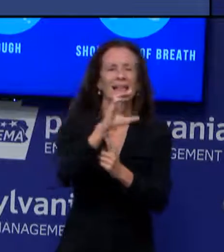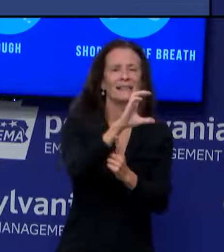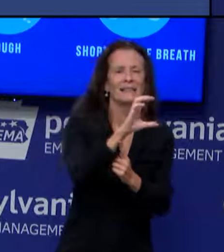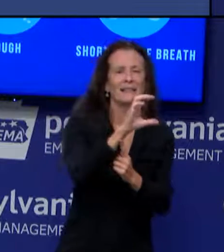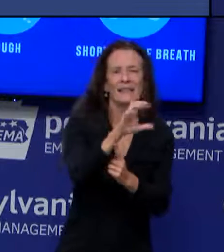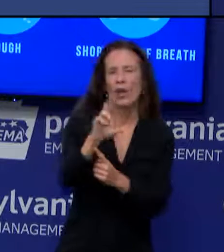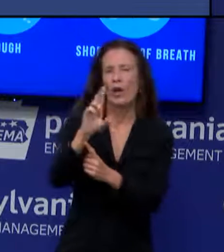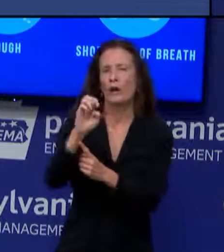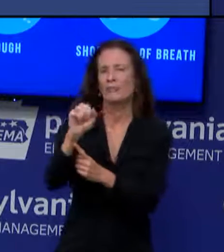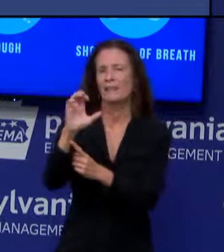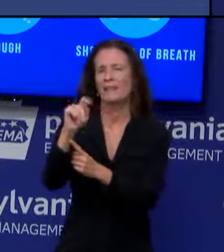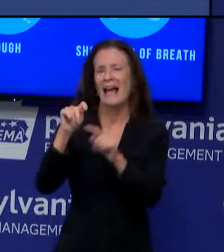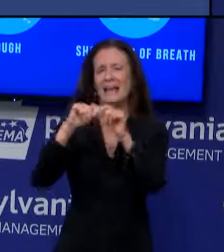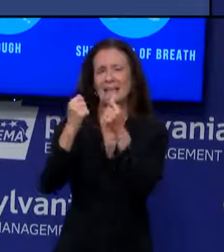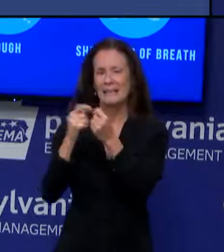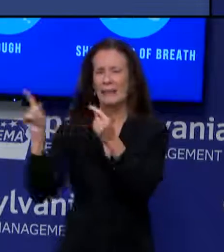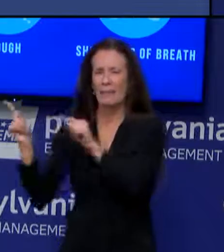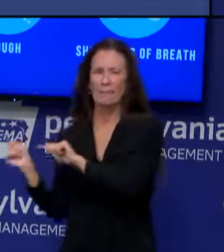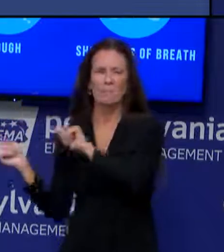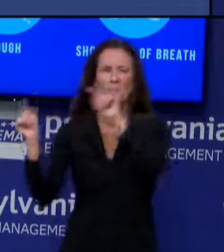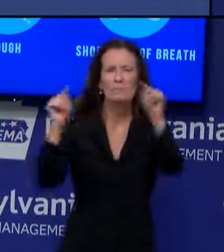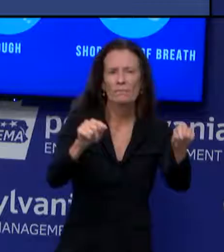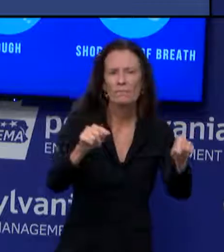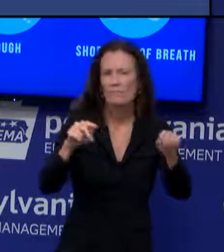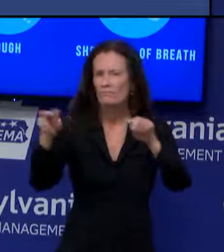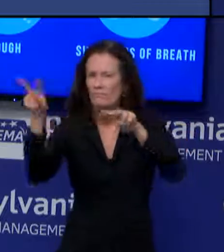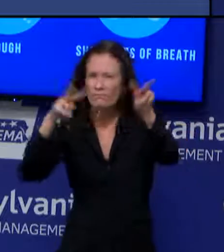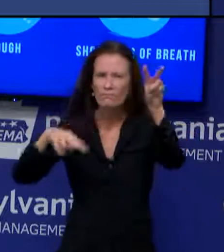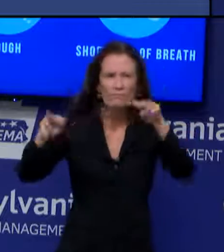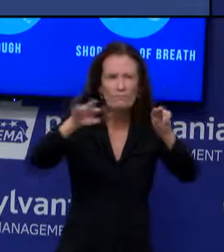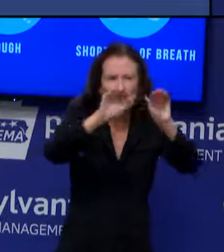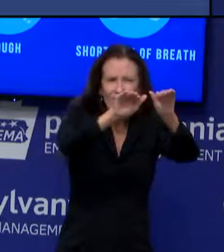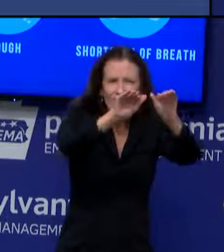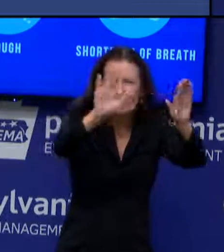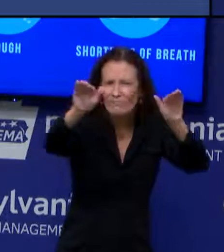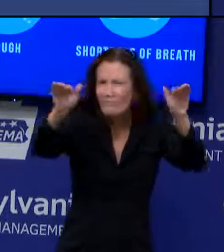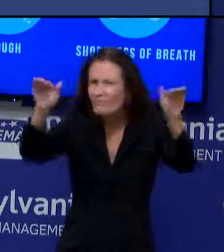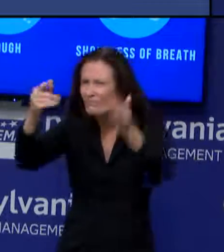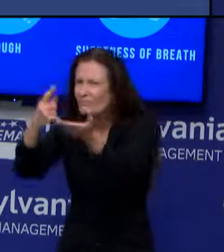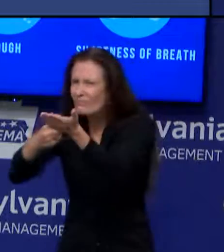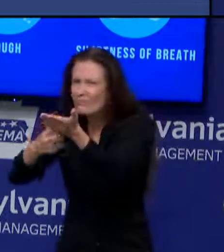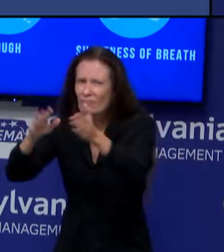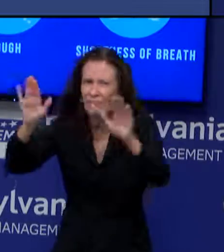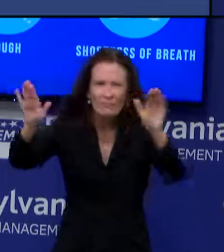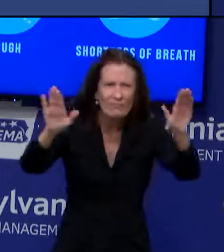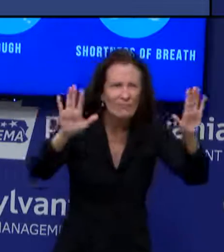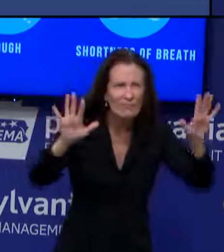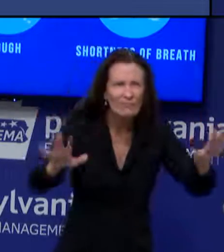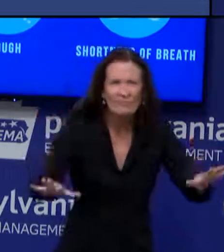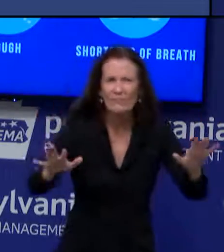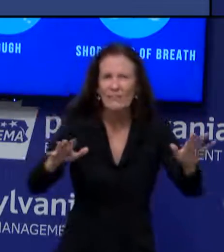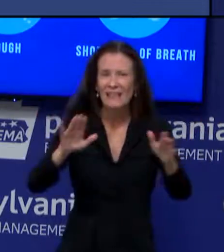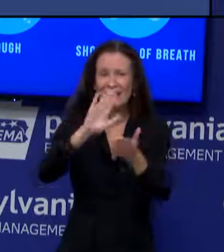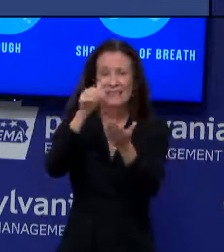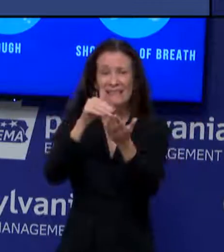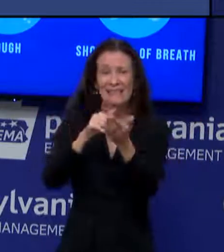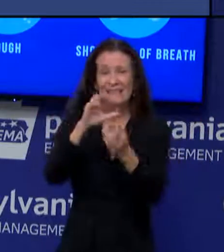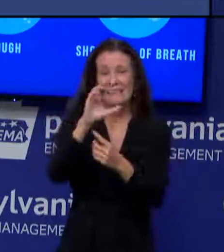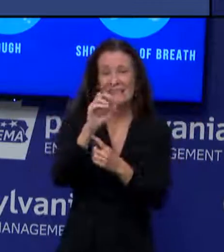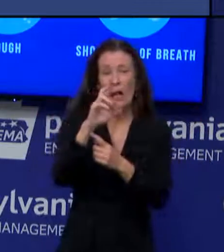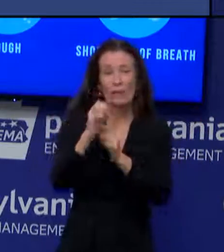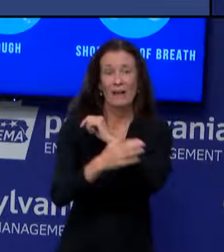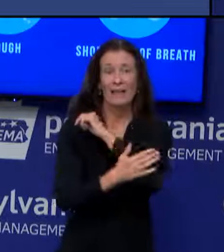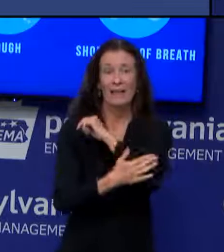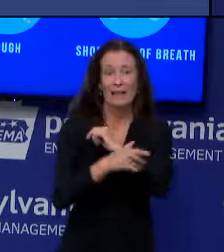in consultations and discussions with stakeholders in Center County. So we spoke with many stakeholders, Penn State,